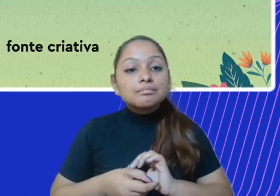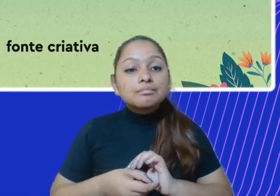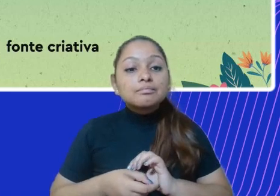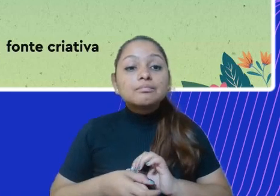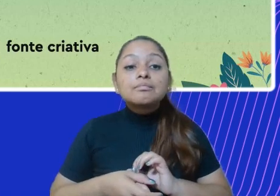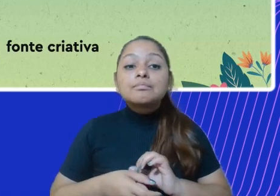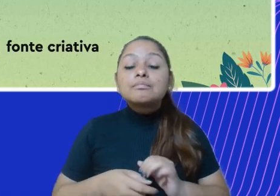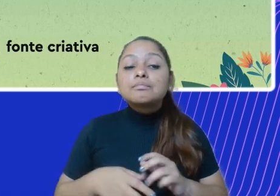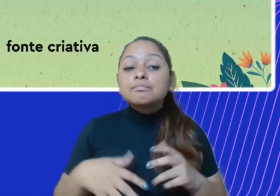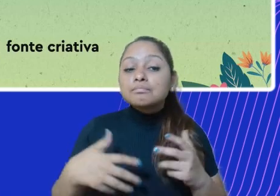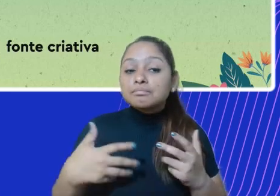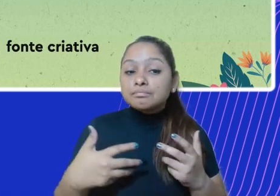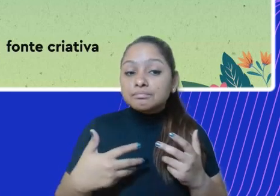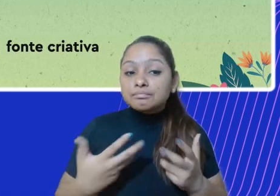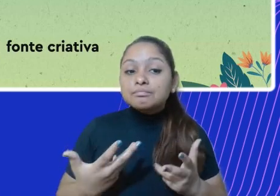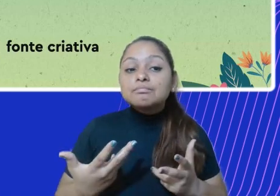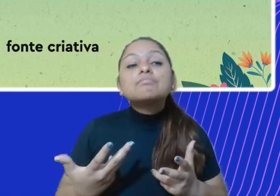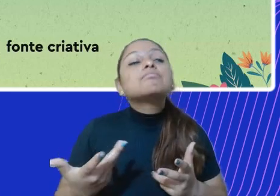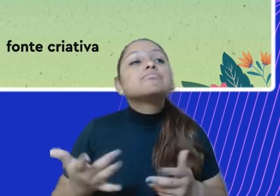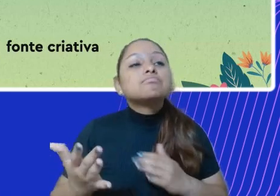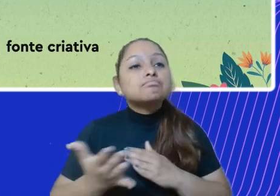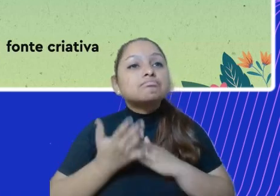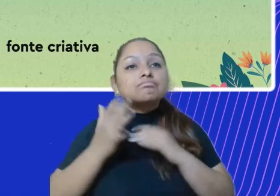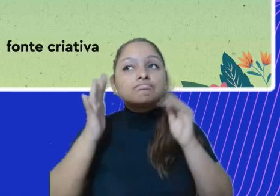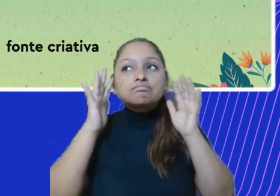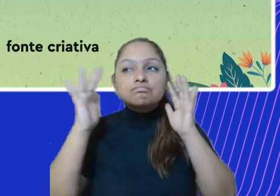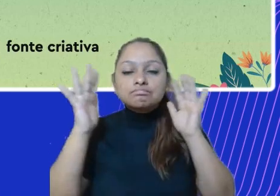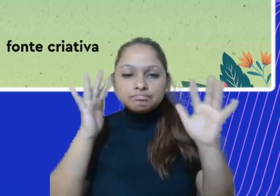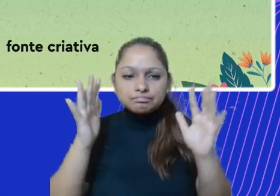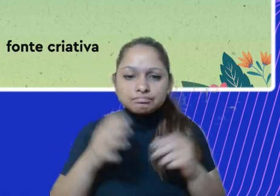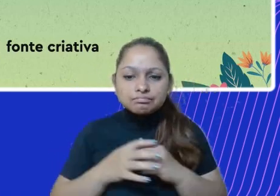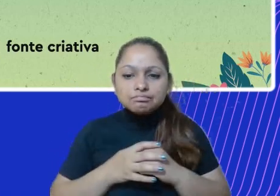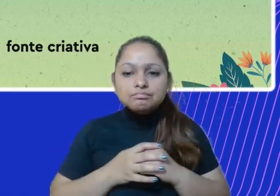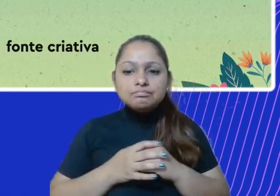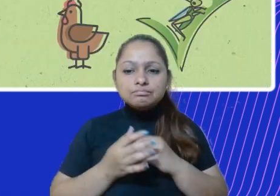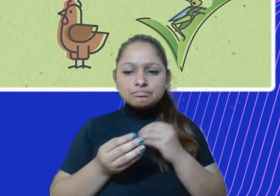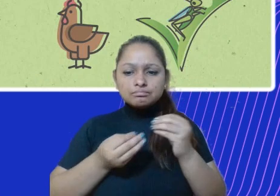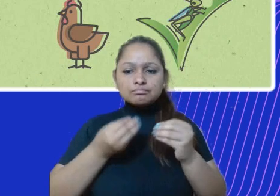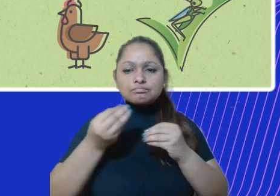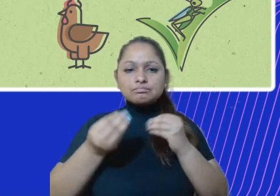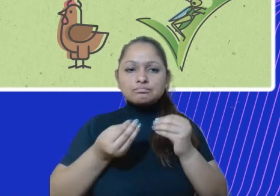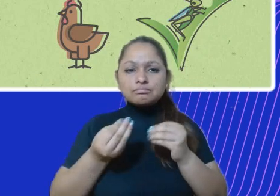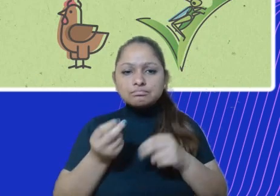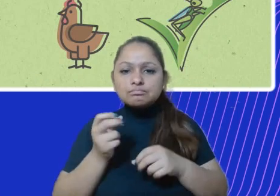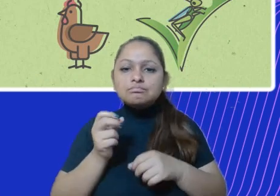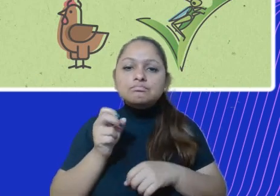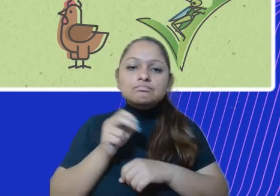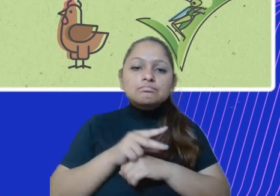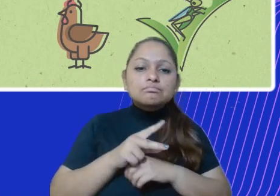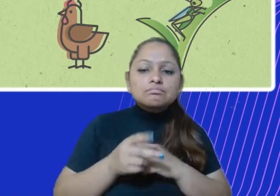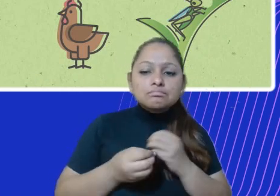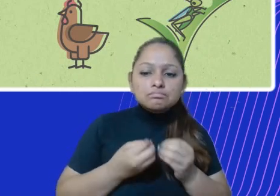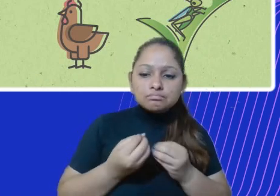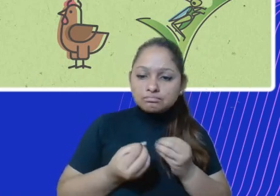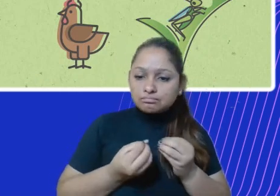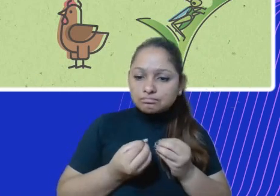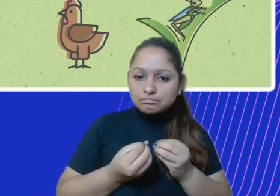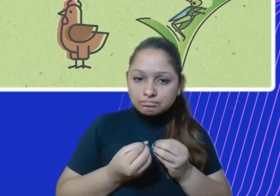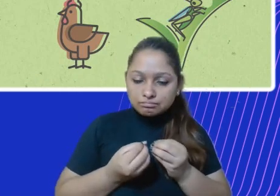problems that we have today. So the iceberg metaphor helps us on that. So how can we access this creative